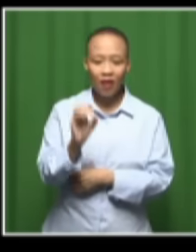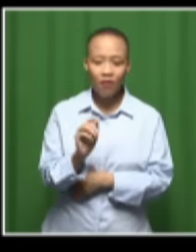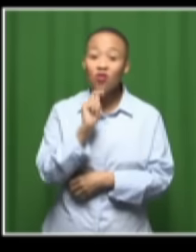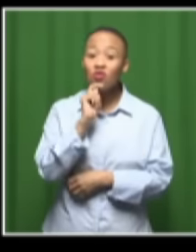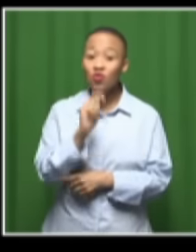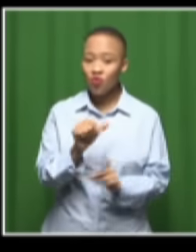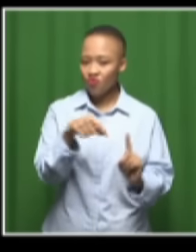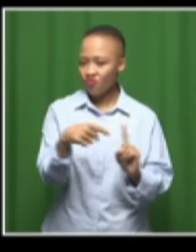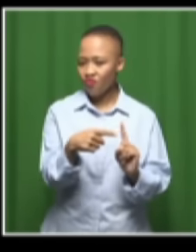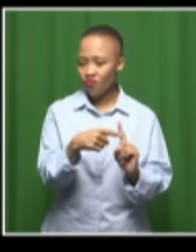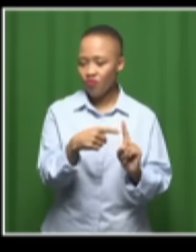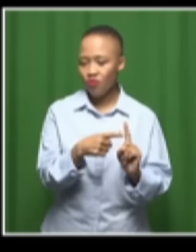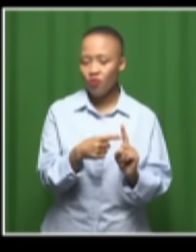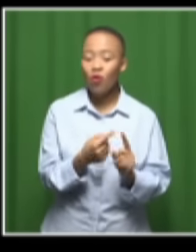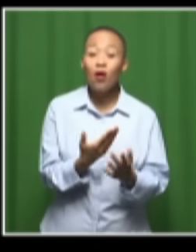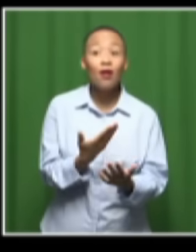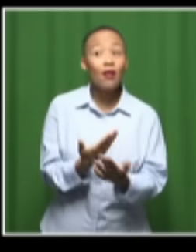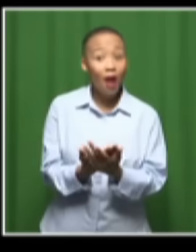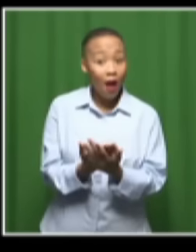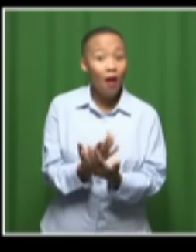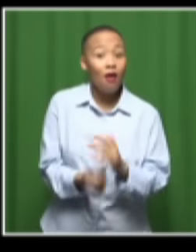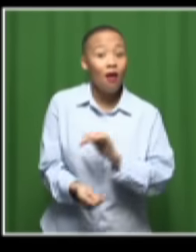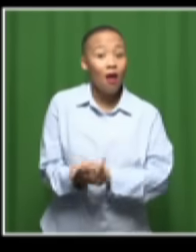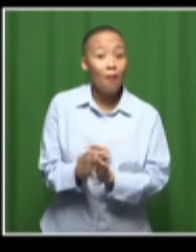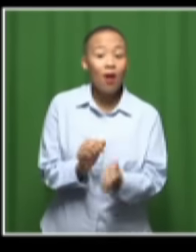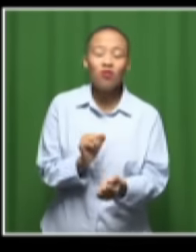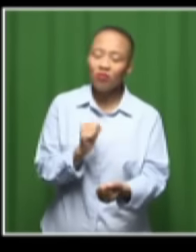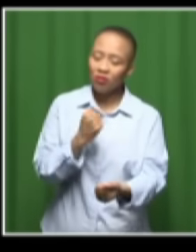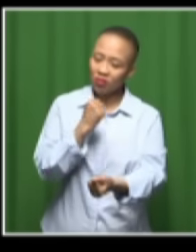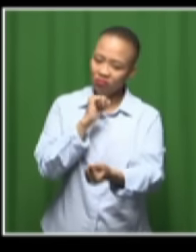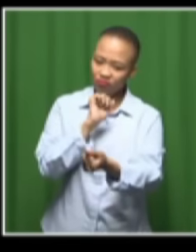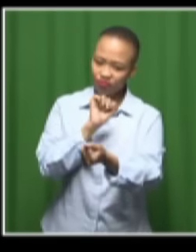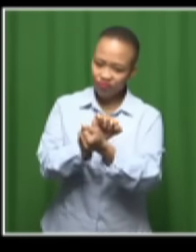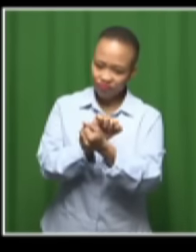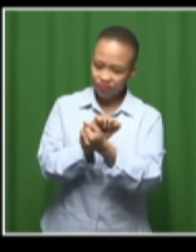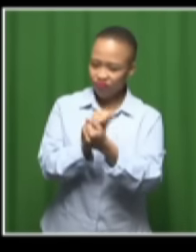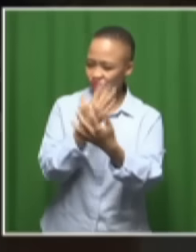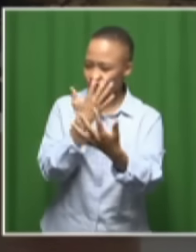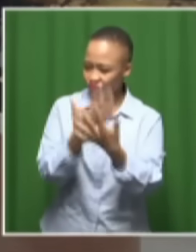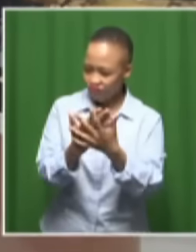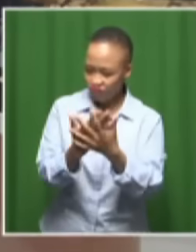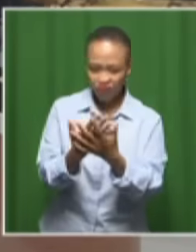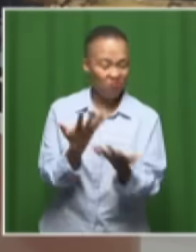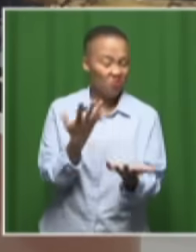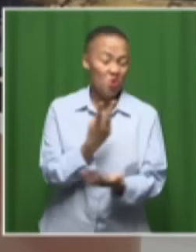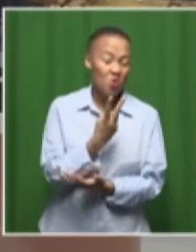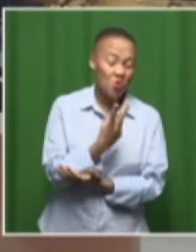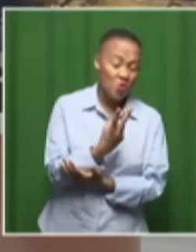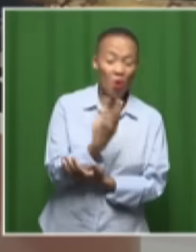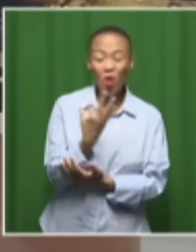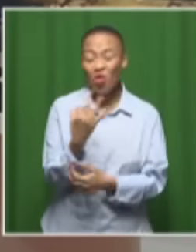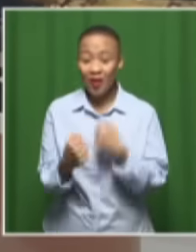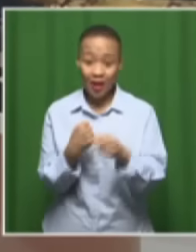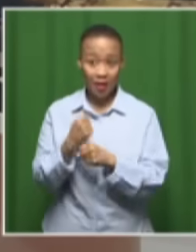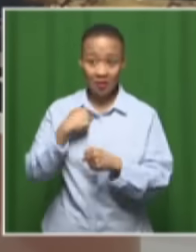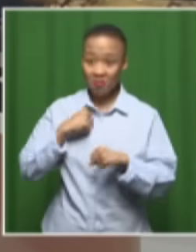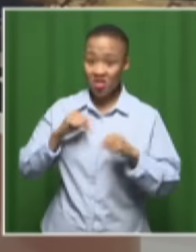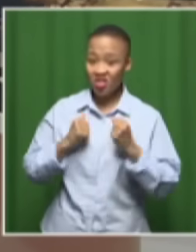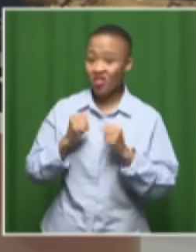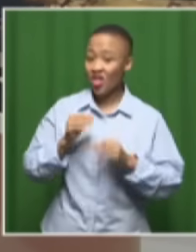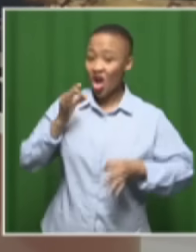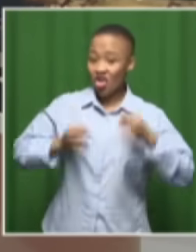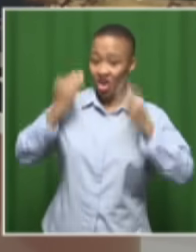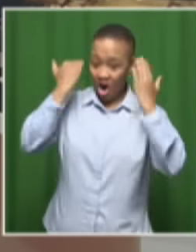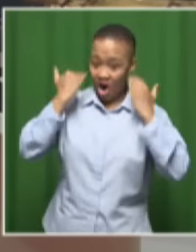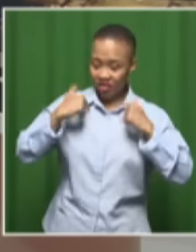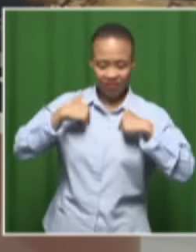Pamotse could find herself behind bars for 2 to 3 years, maybe. I don't know. I'm no judge or legal expert. And I mean, we were speaking off air, and I was just